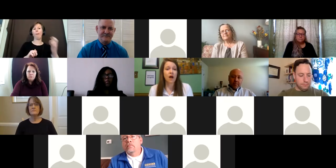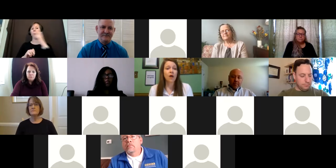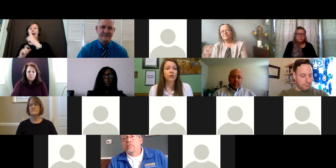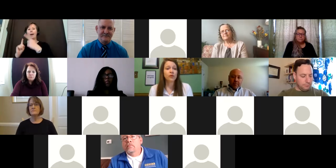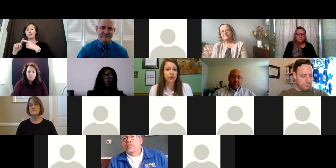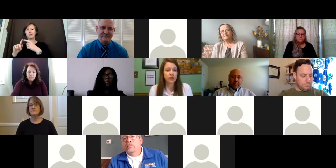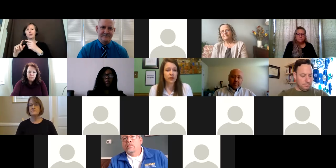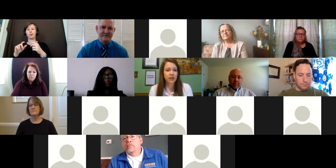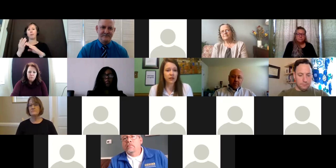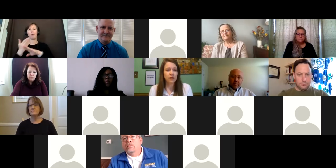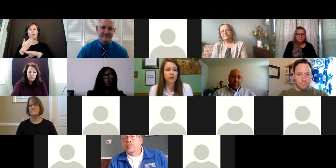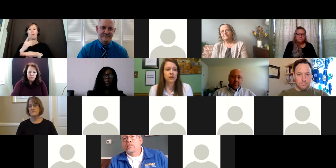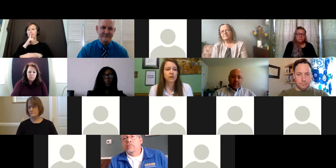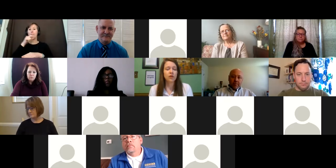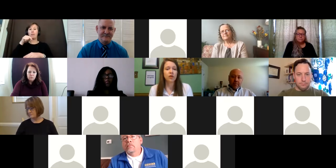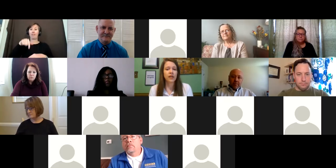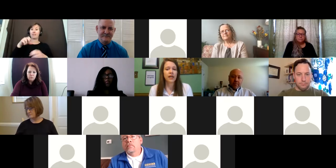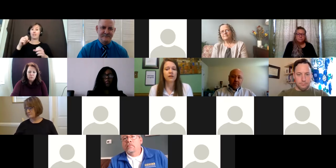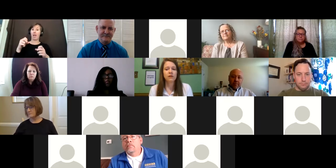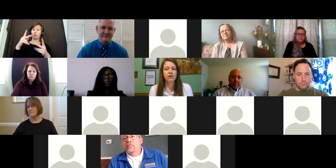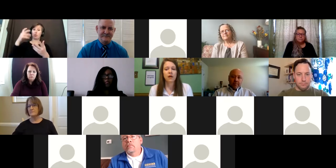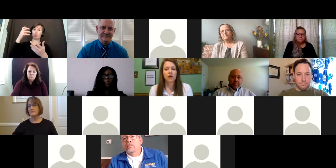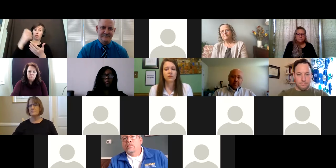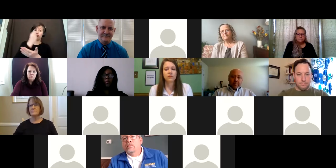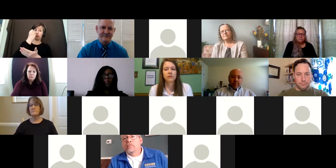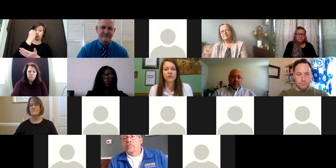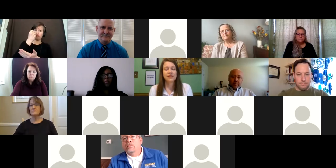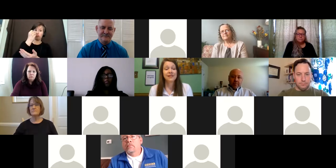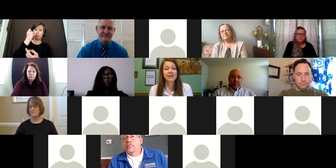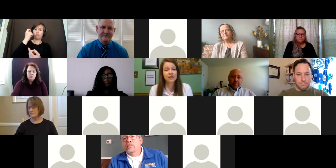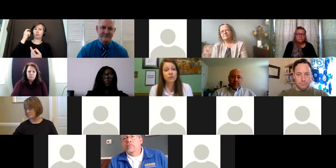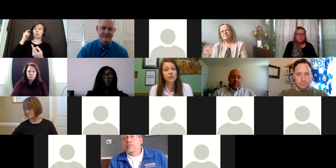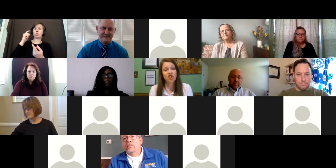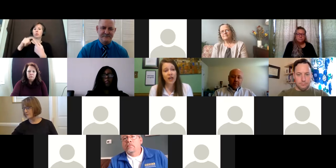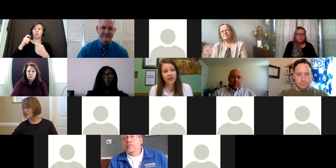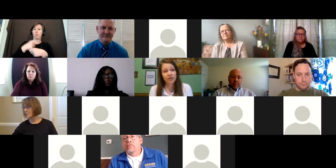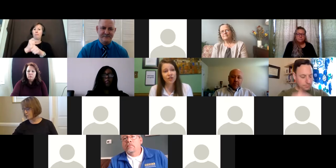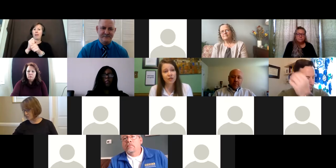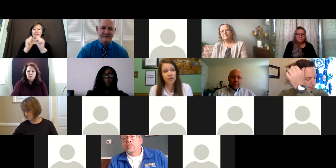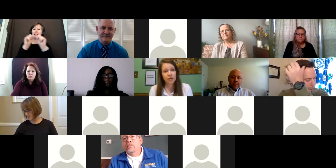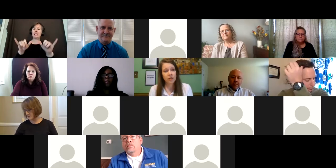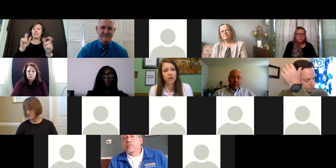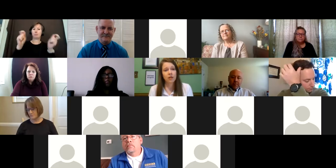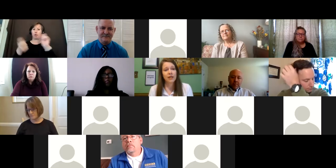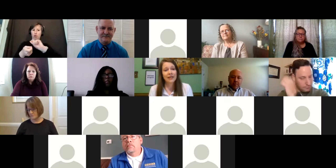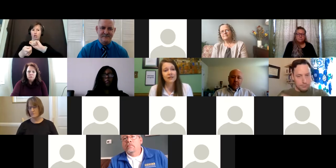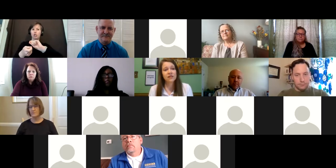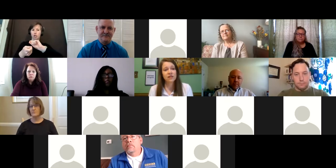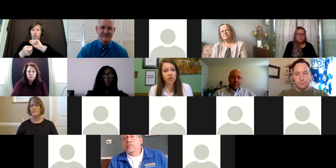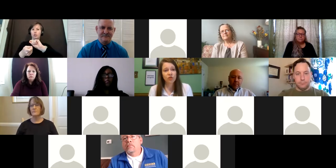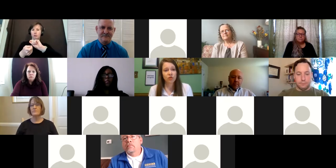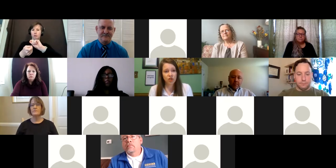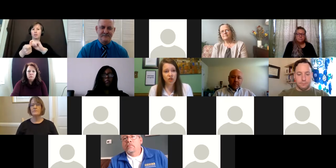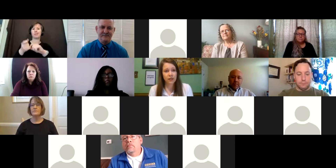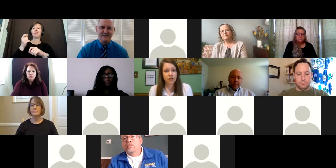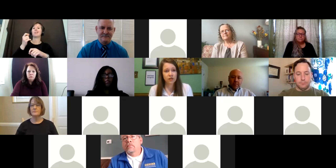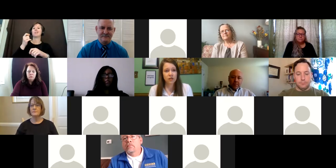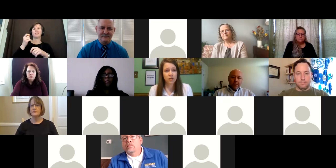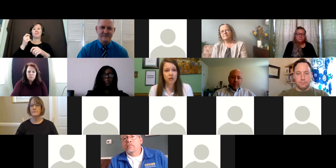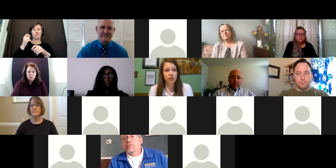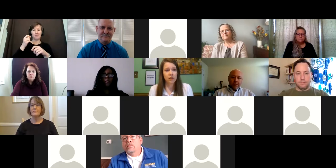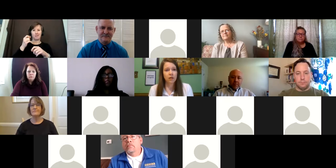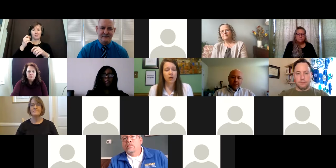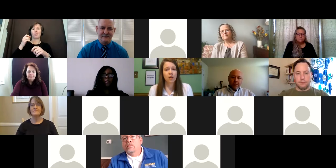as an opportunity to create systems change and institutional change